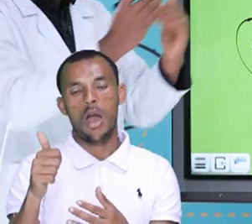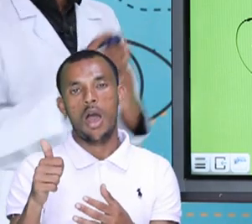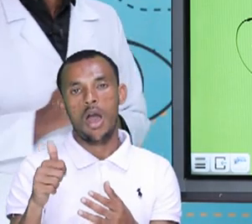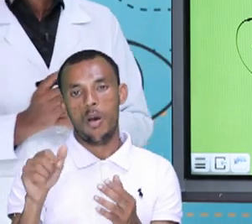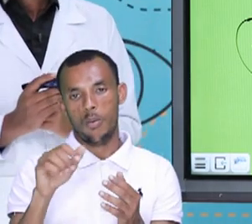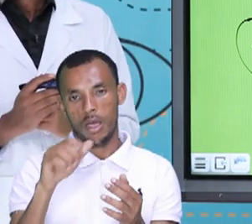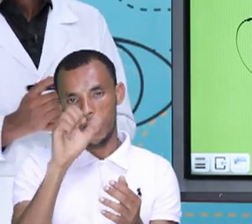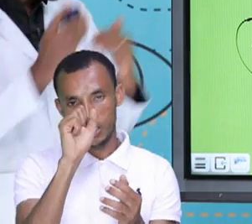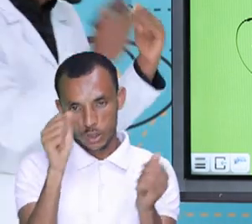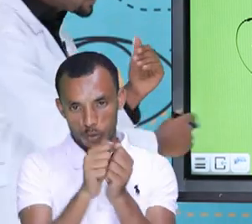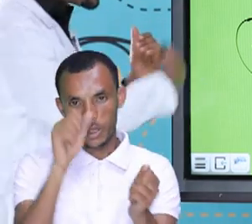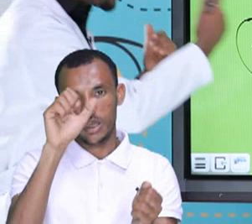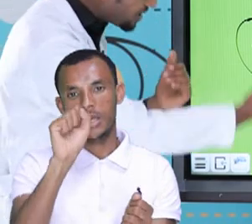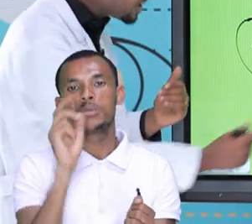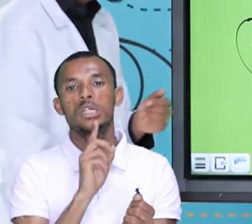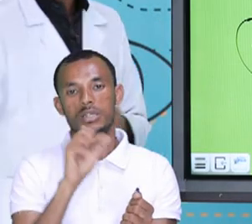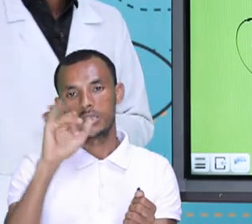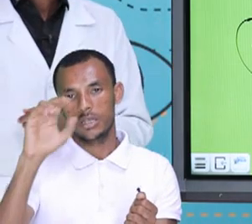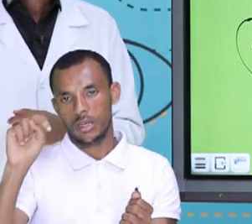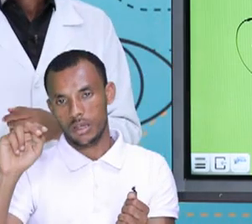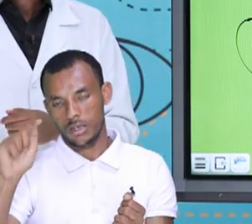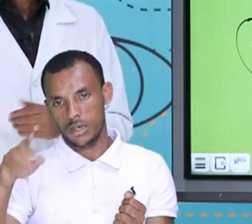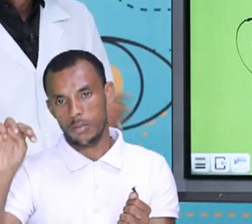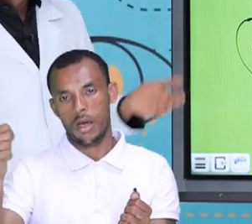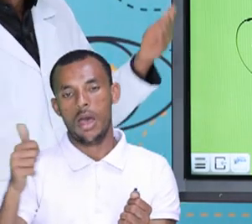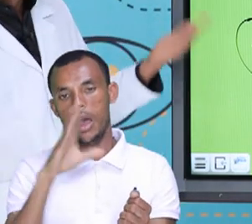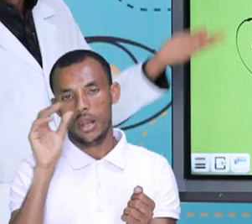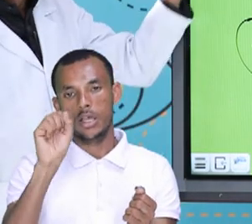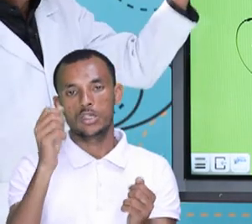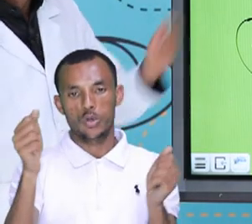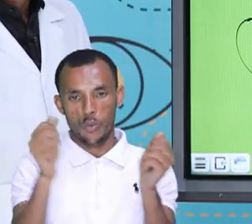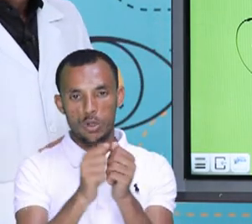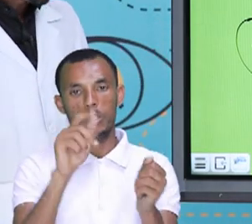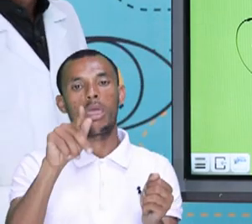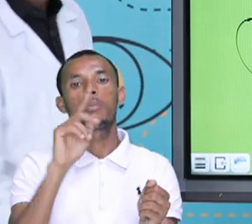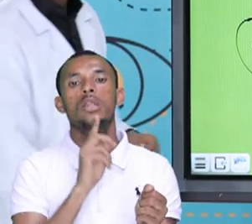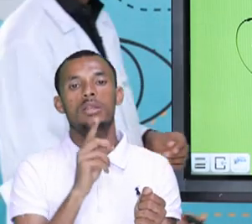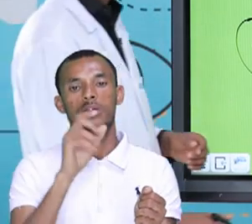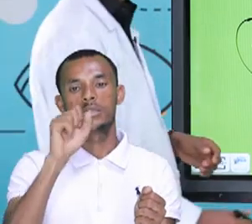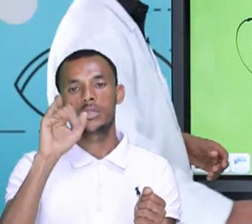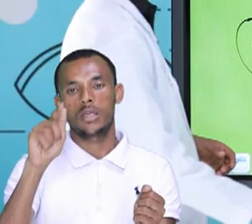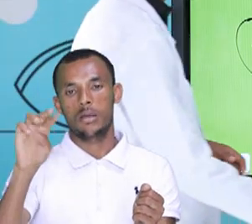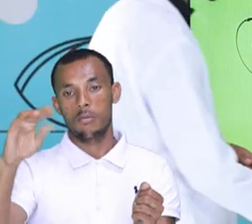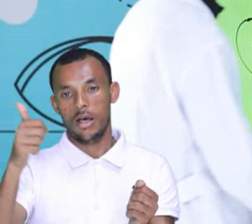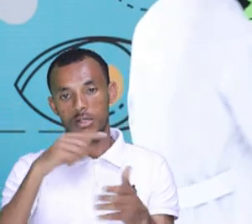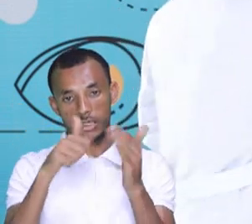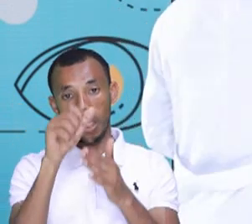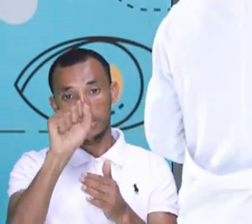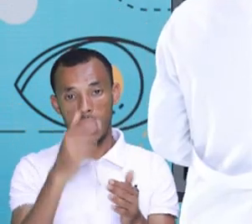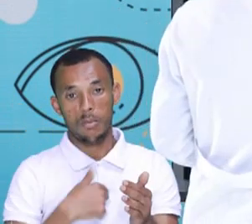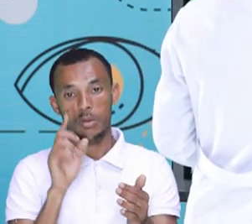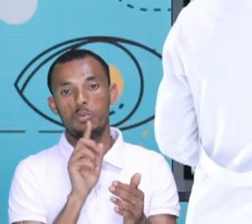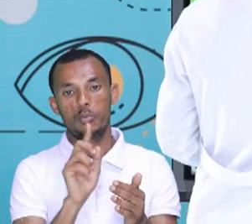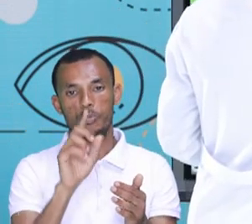with S, sigma. S with P, again, sigma. This is the second types of overlap. The